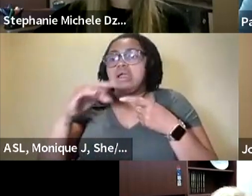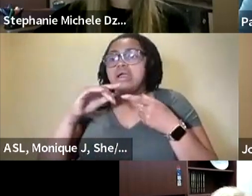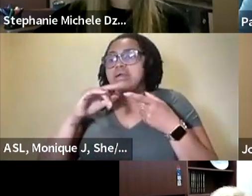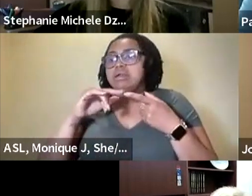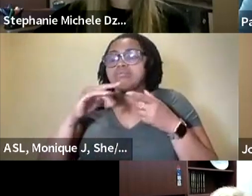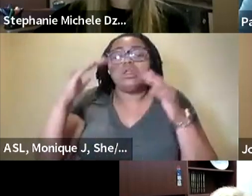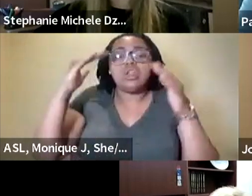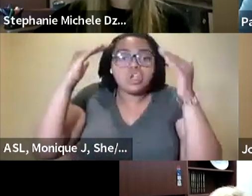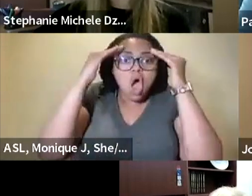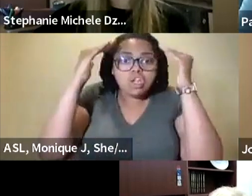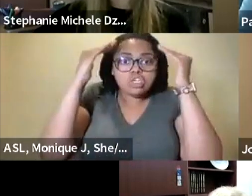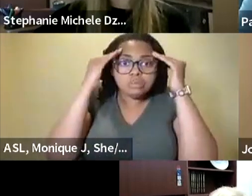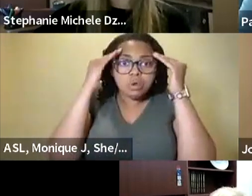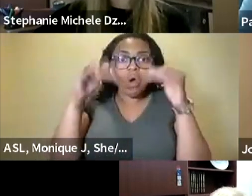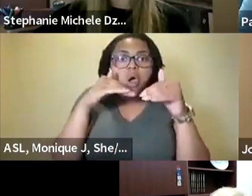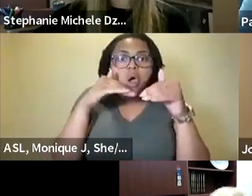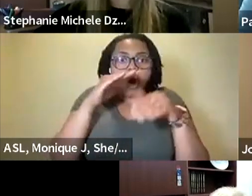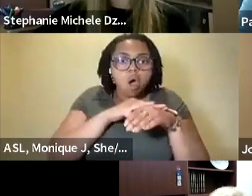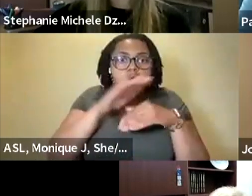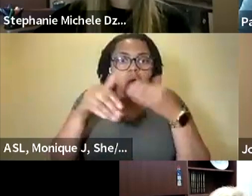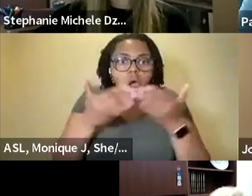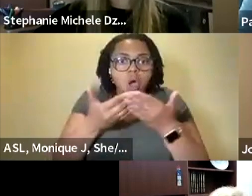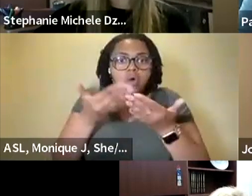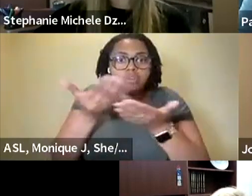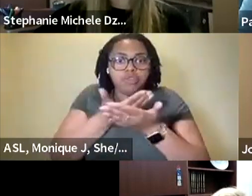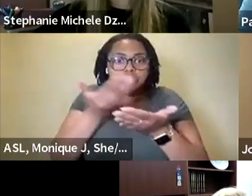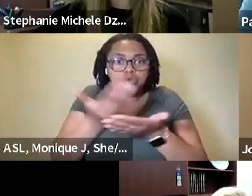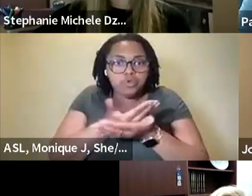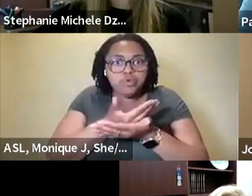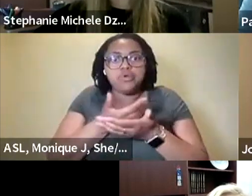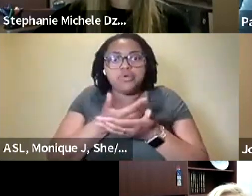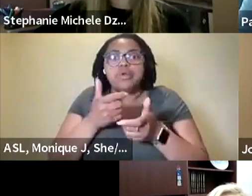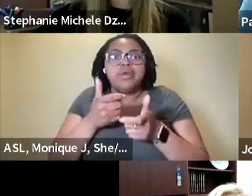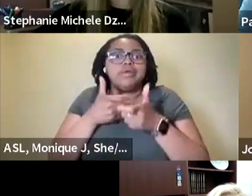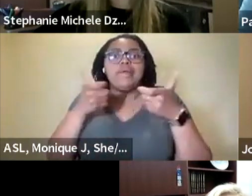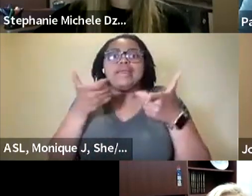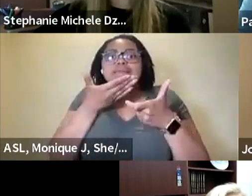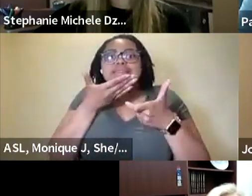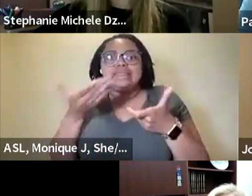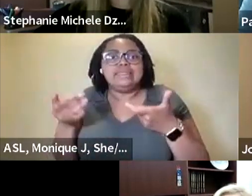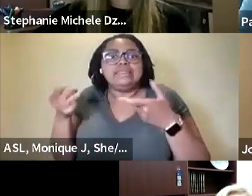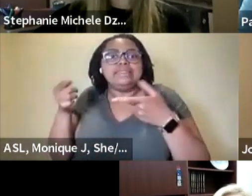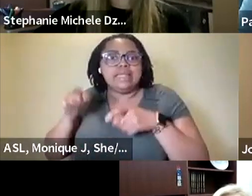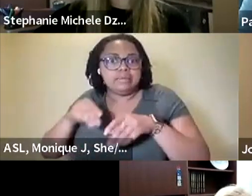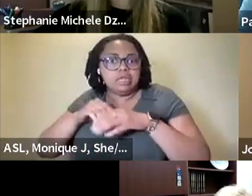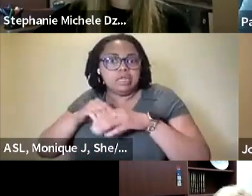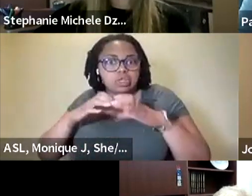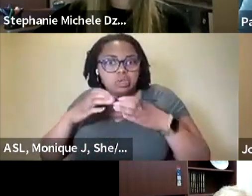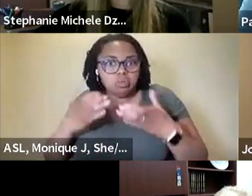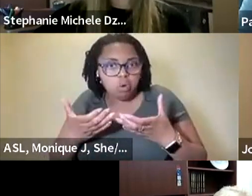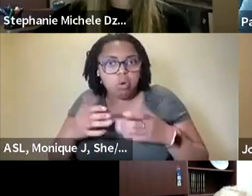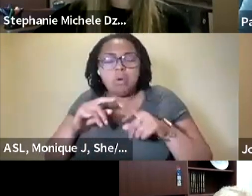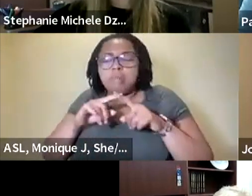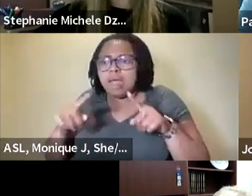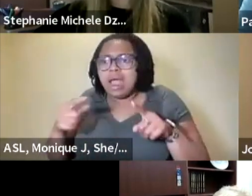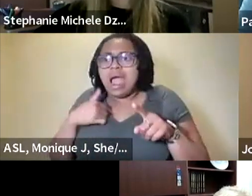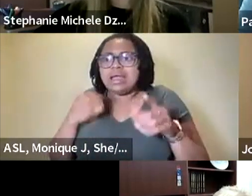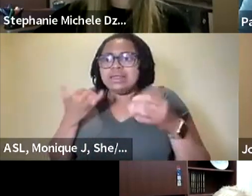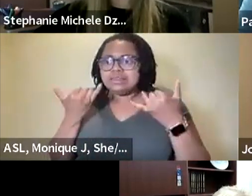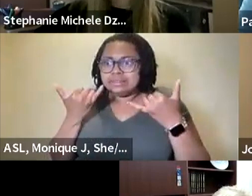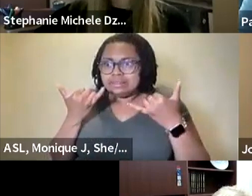and greatest and the populations that are going to come through their doors, I still get, we can't offer lifting